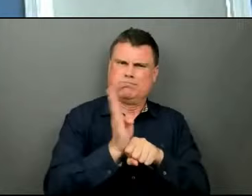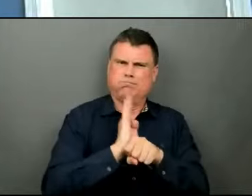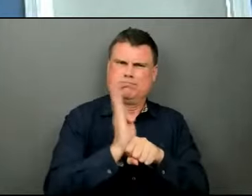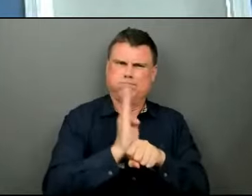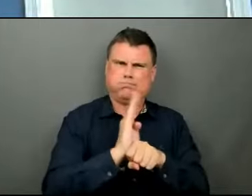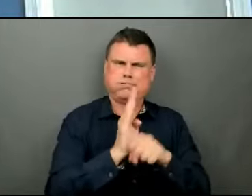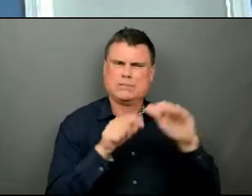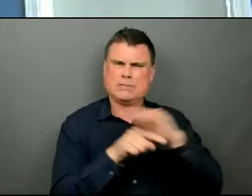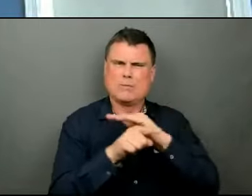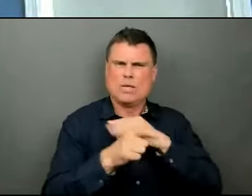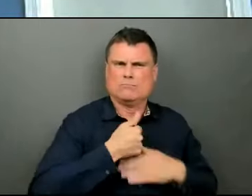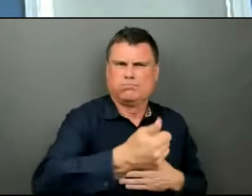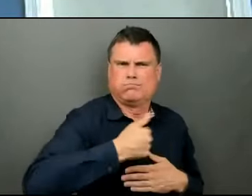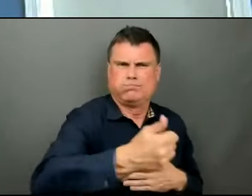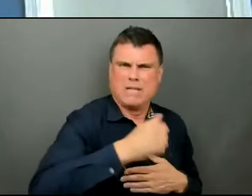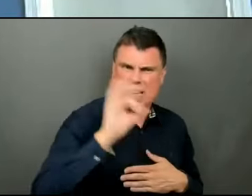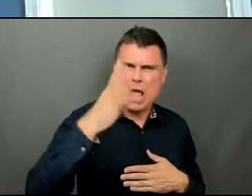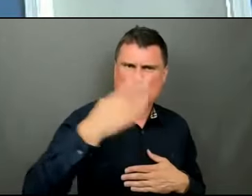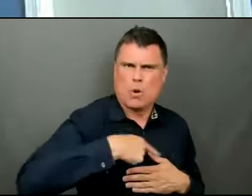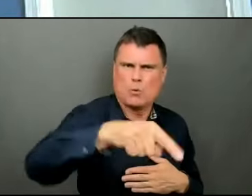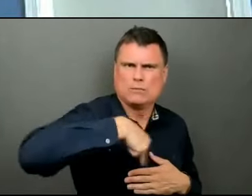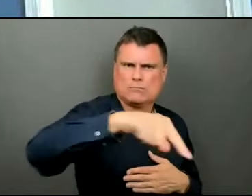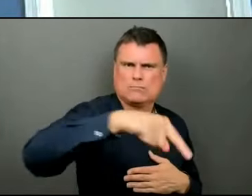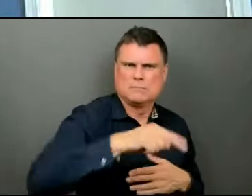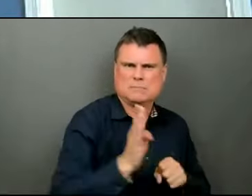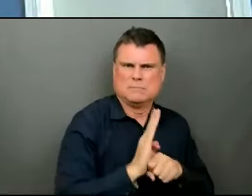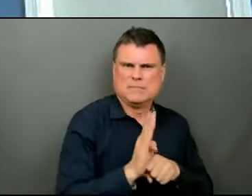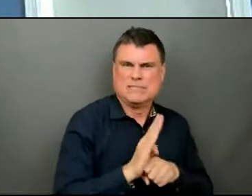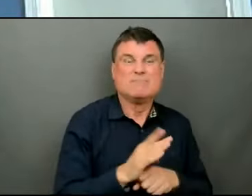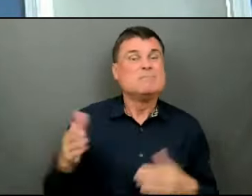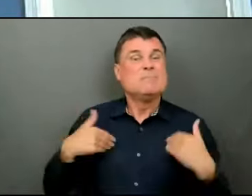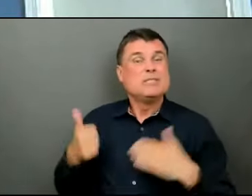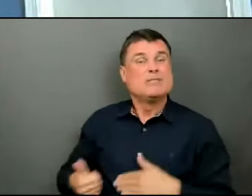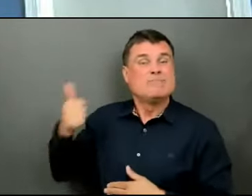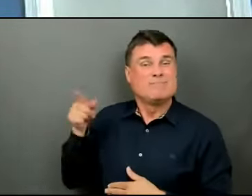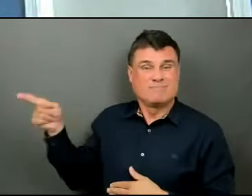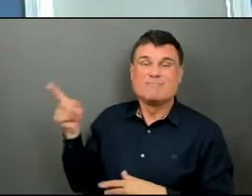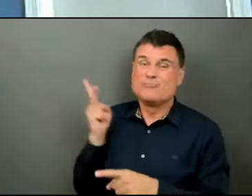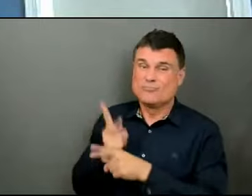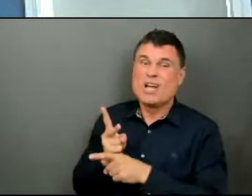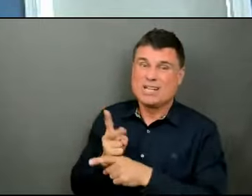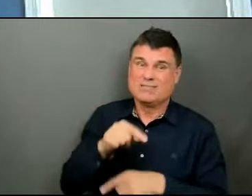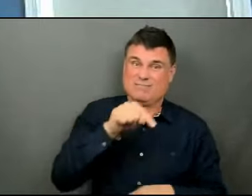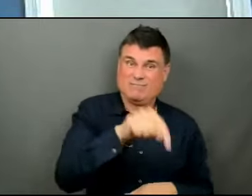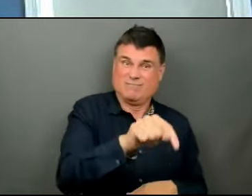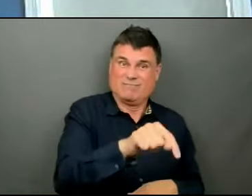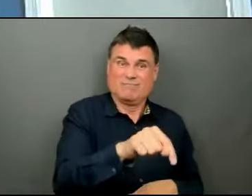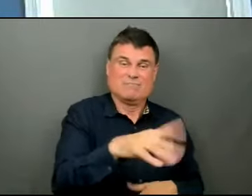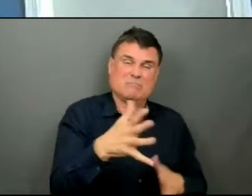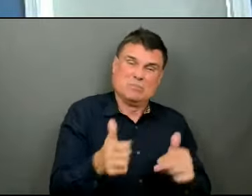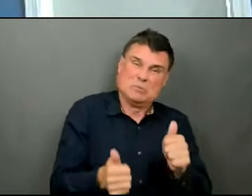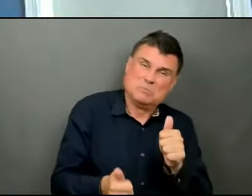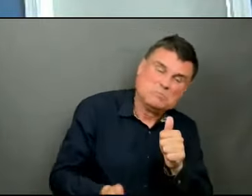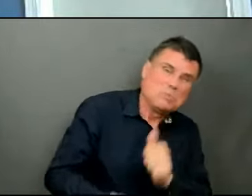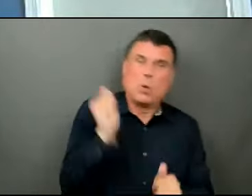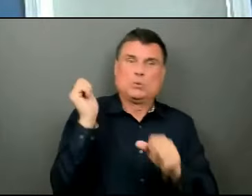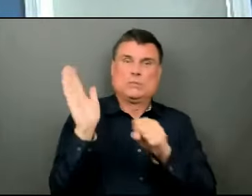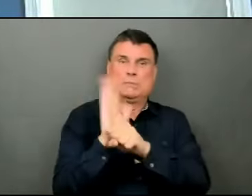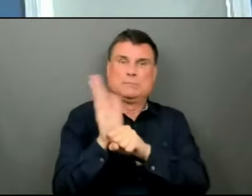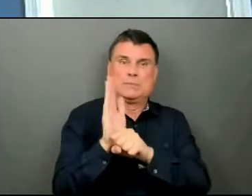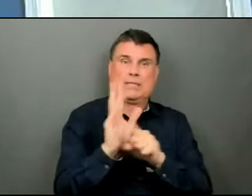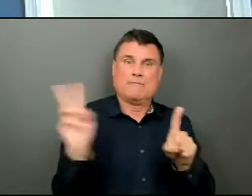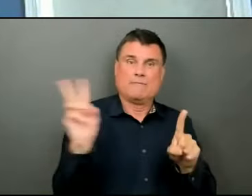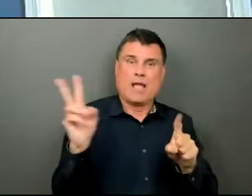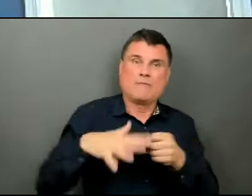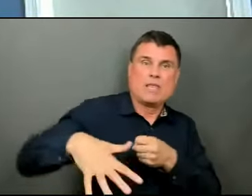is correct. Before the pandemic, the Broadway corridor was home to not only the busiest bus route in Metro Vancouver, but the busiest bus